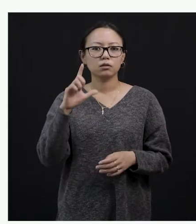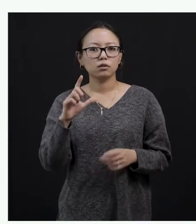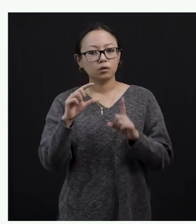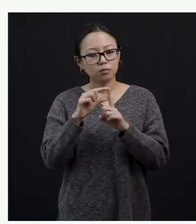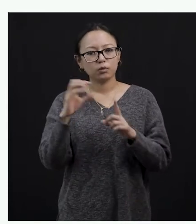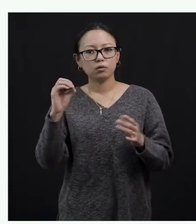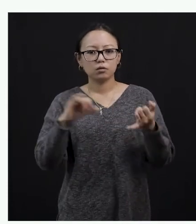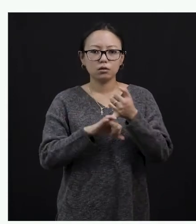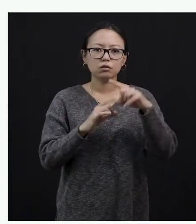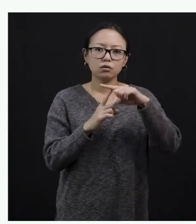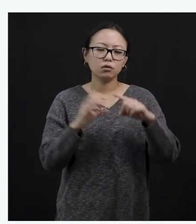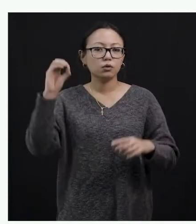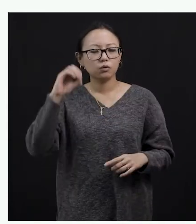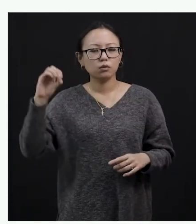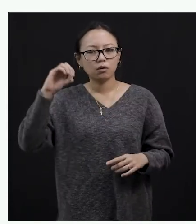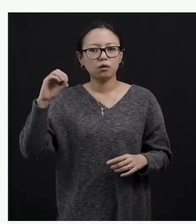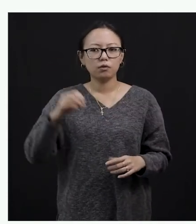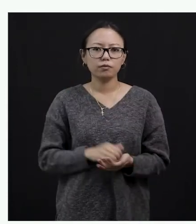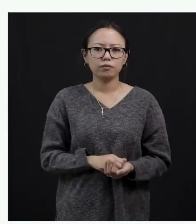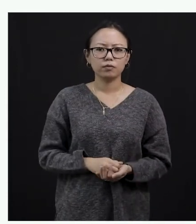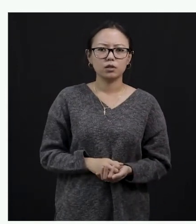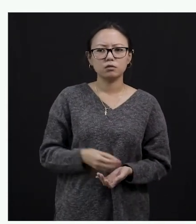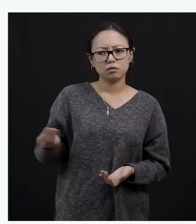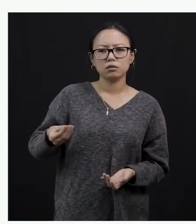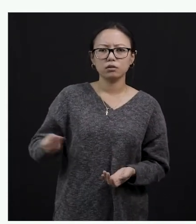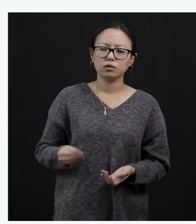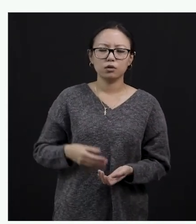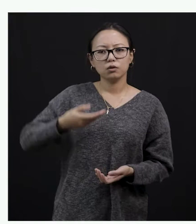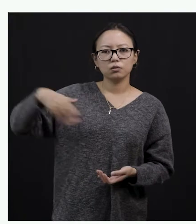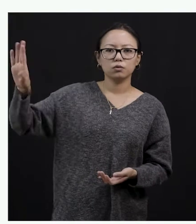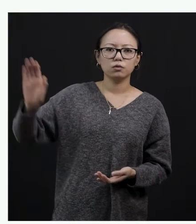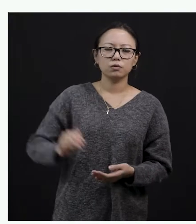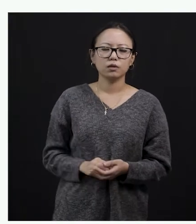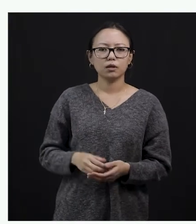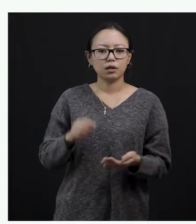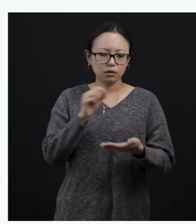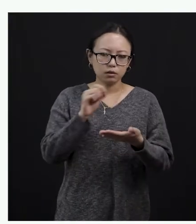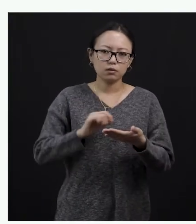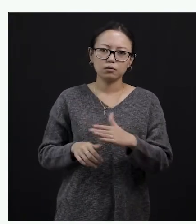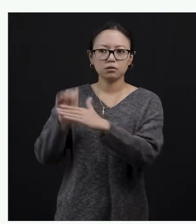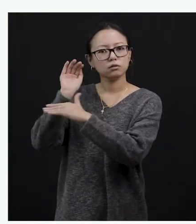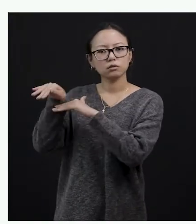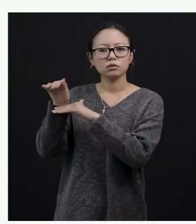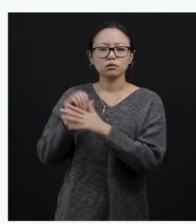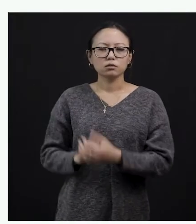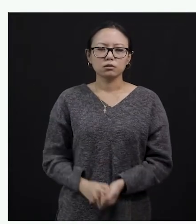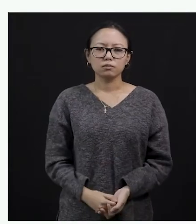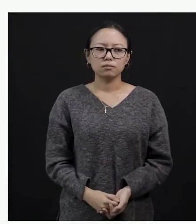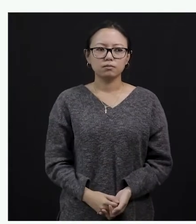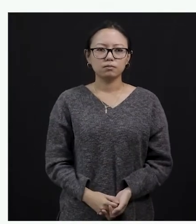the post office, the nearest post office, and then you can drop the letter by yourself.